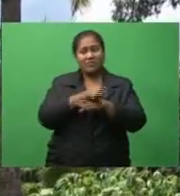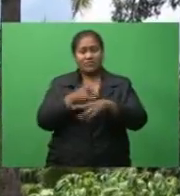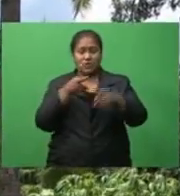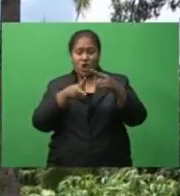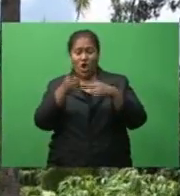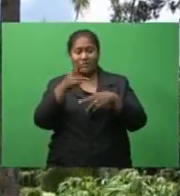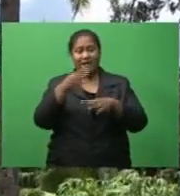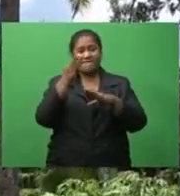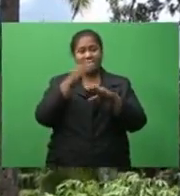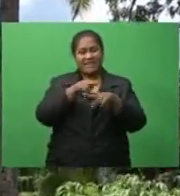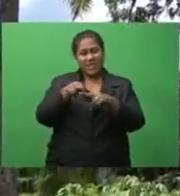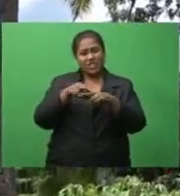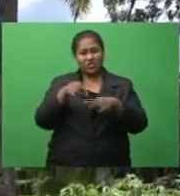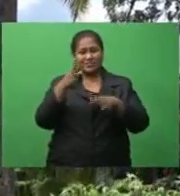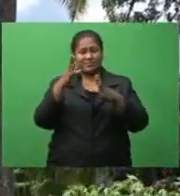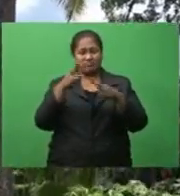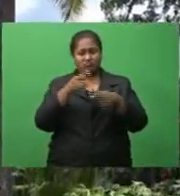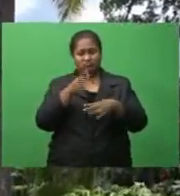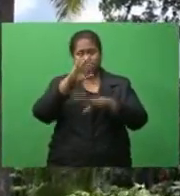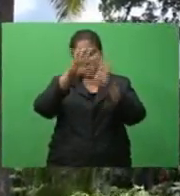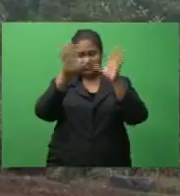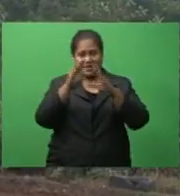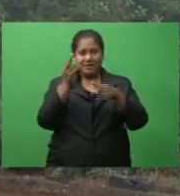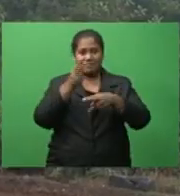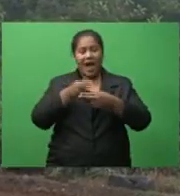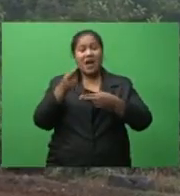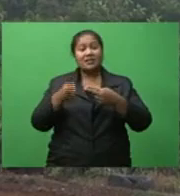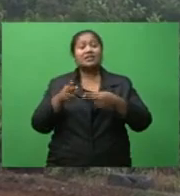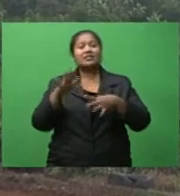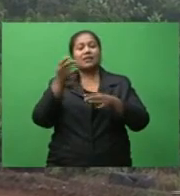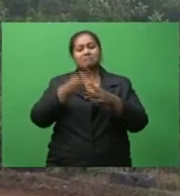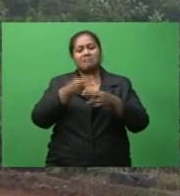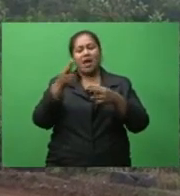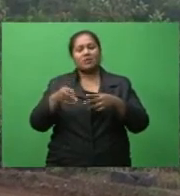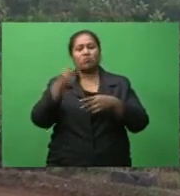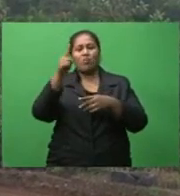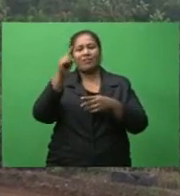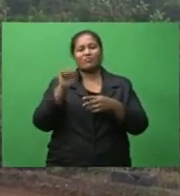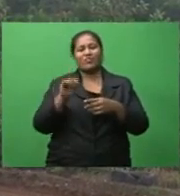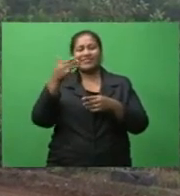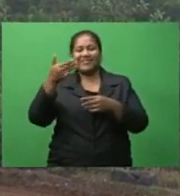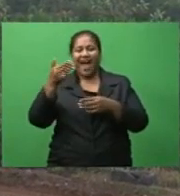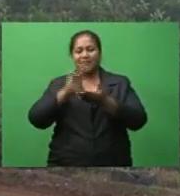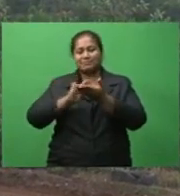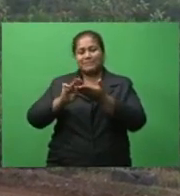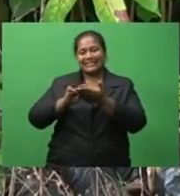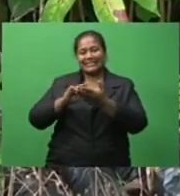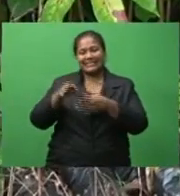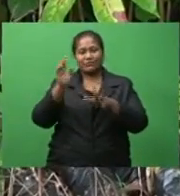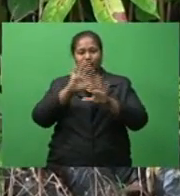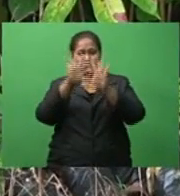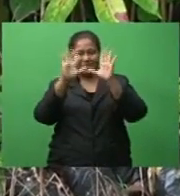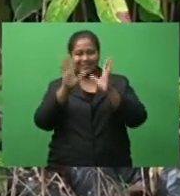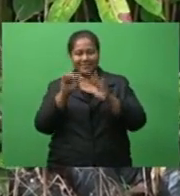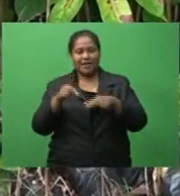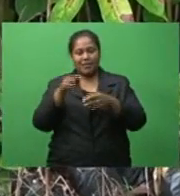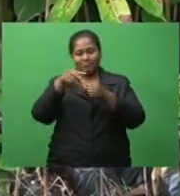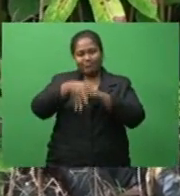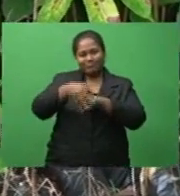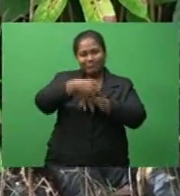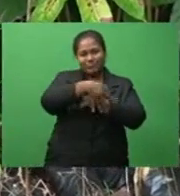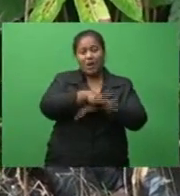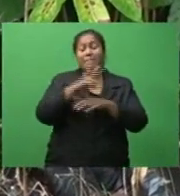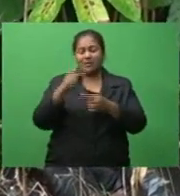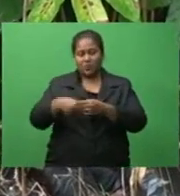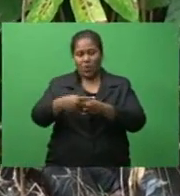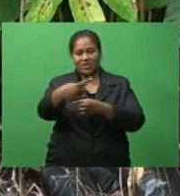Fiji's tree planting initiative, they've planted over 1.9 million trees and mangroves. The ministry continues planting trees with